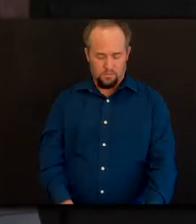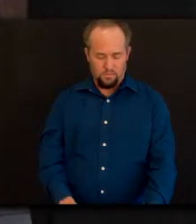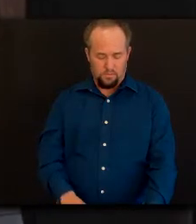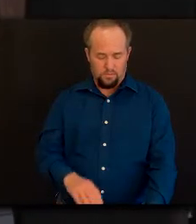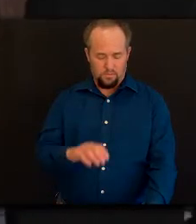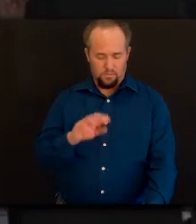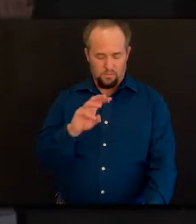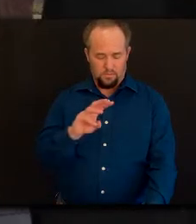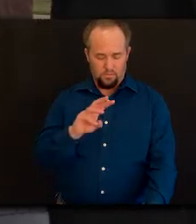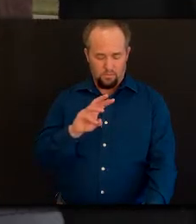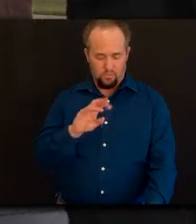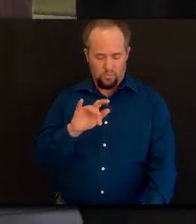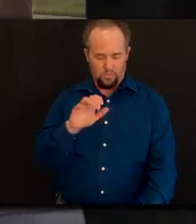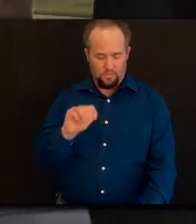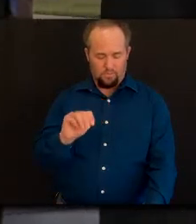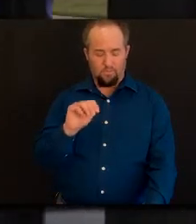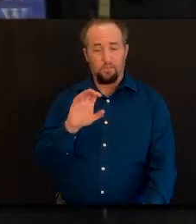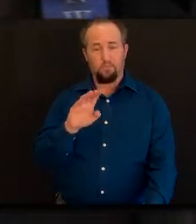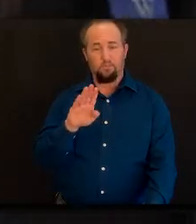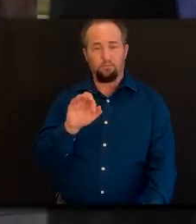William Clayton Bergman.